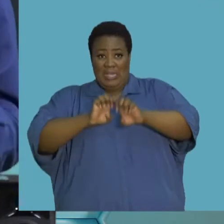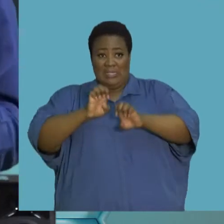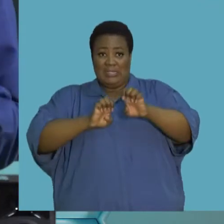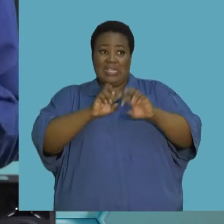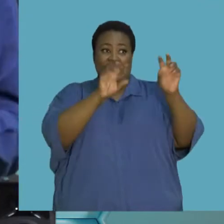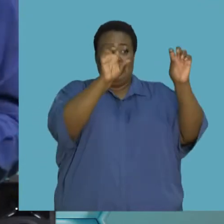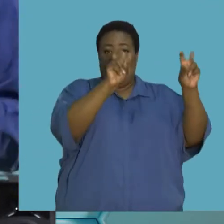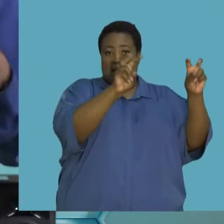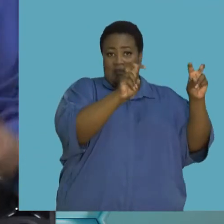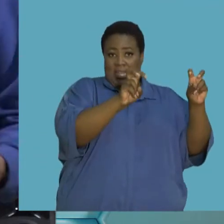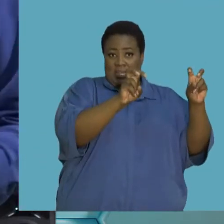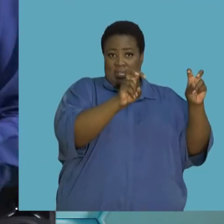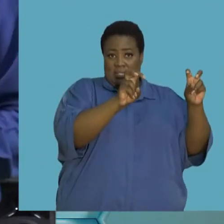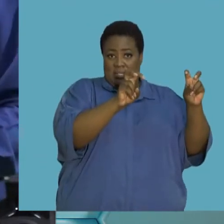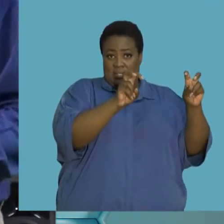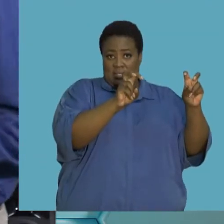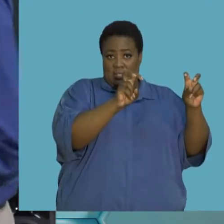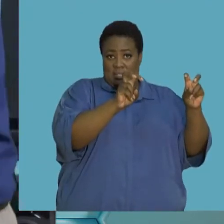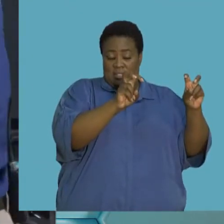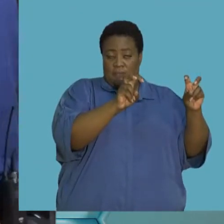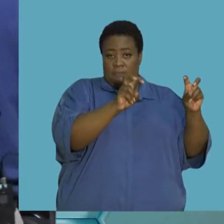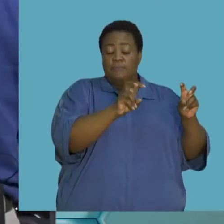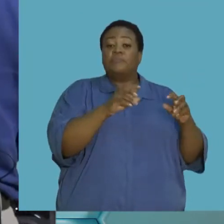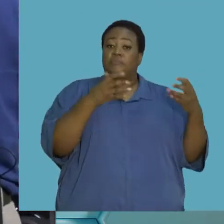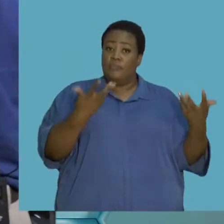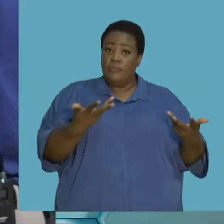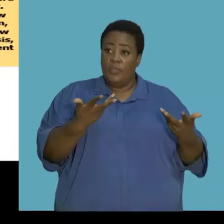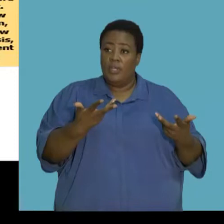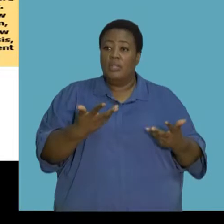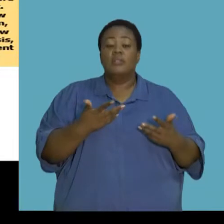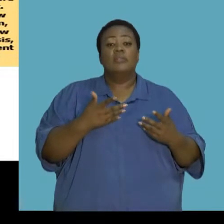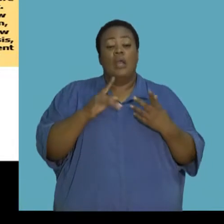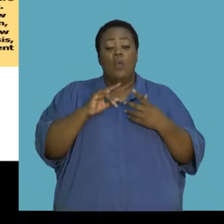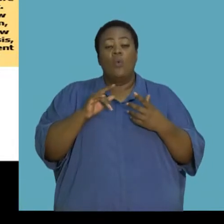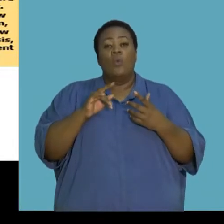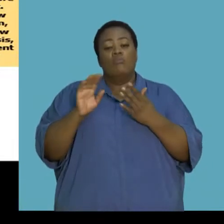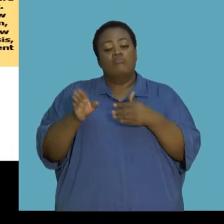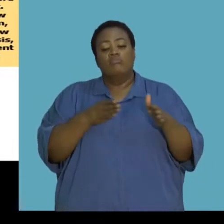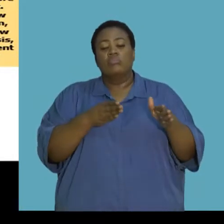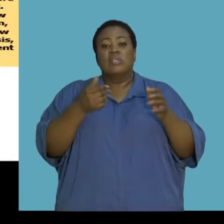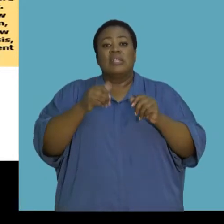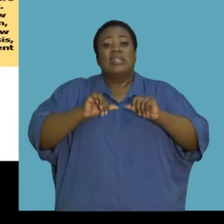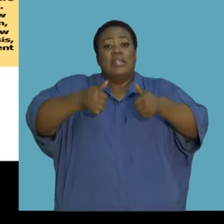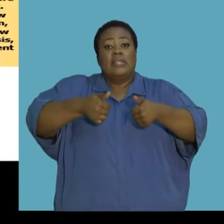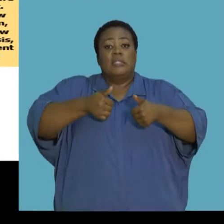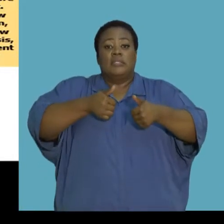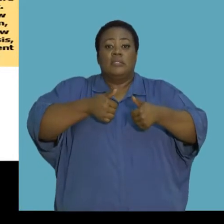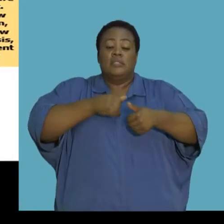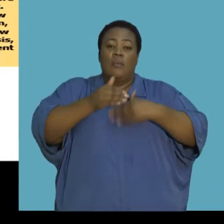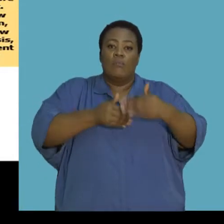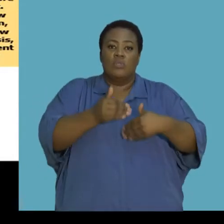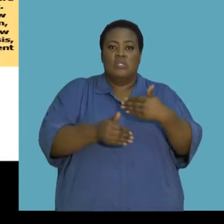our initial statement around the hypothesis. So that takes on then to the next process of scientific method,